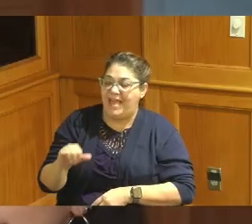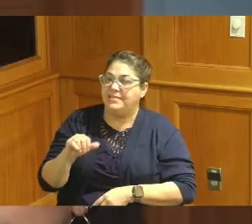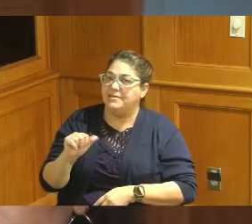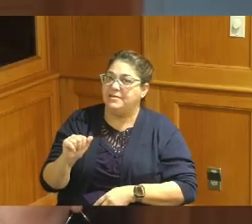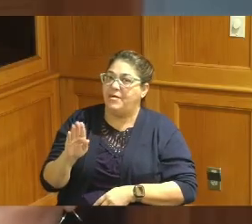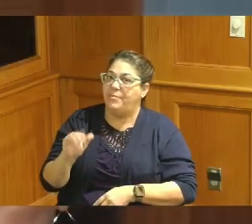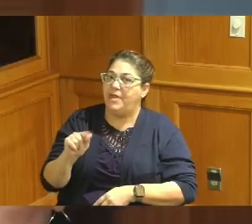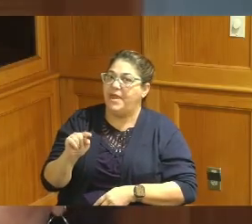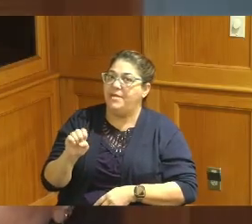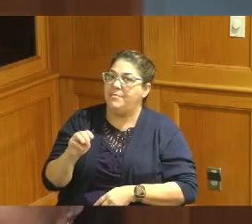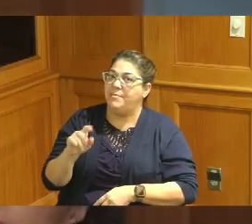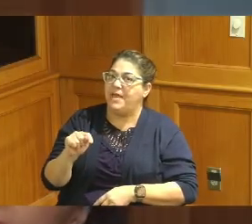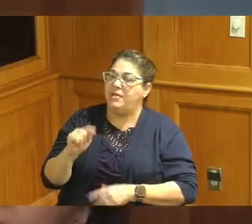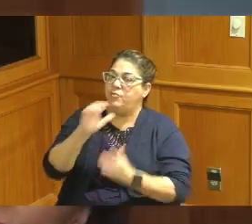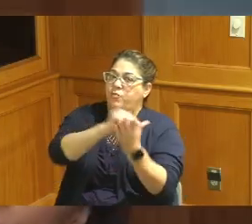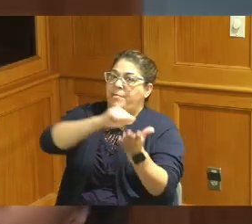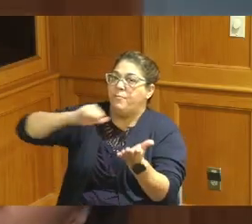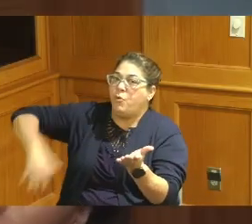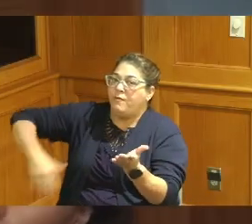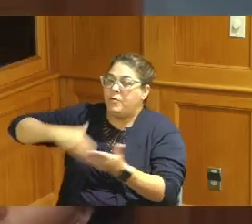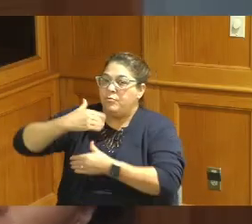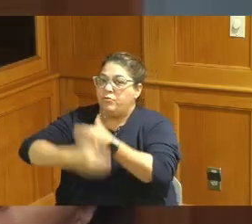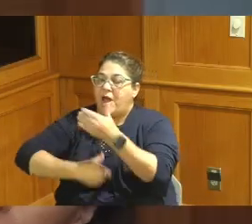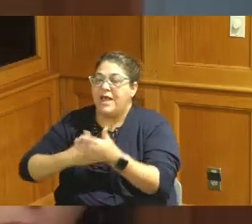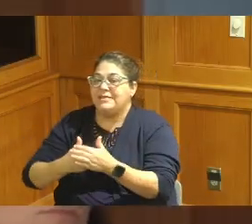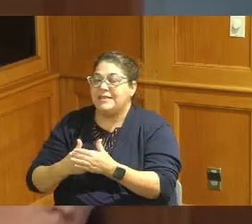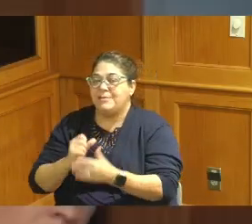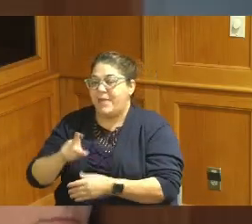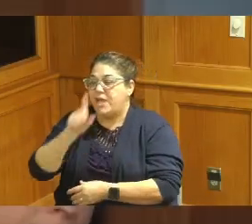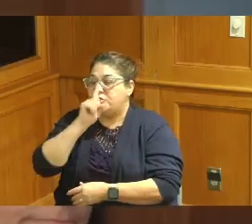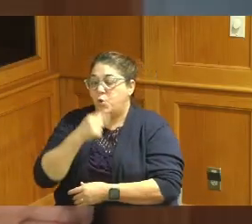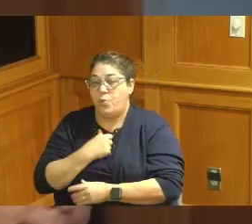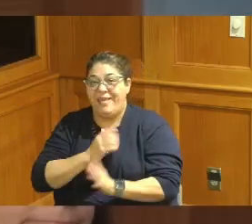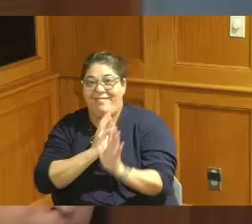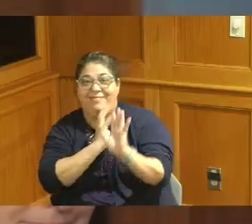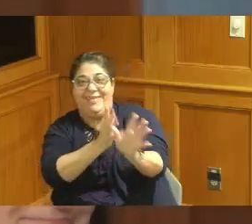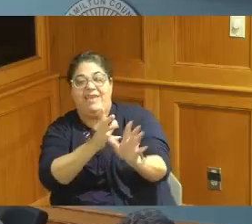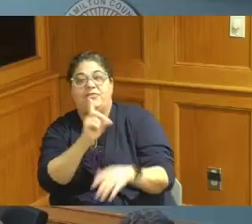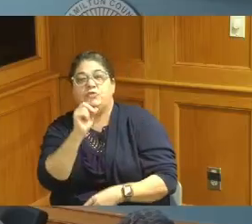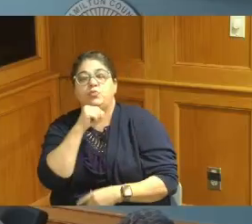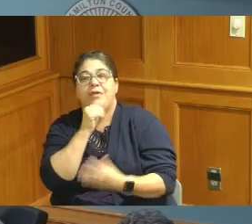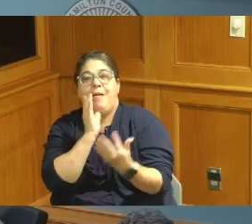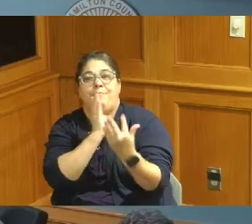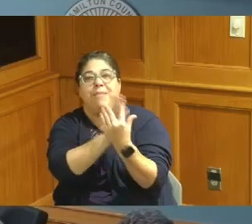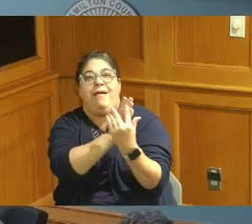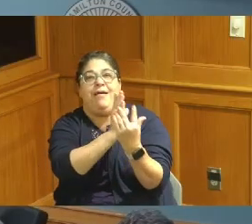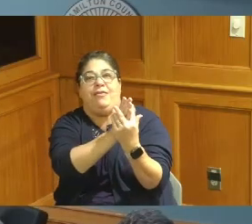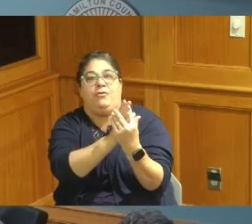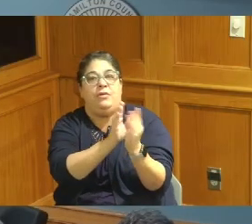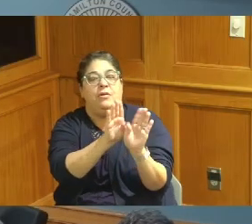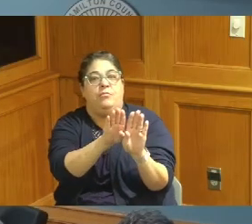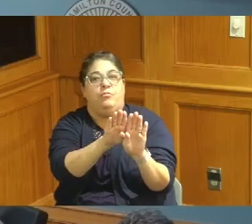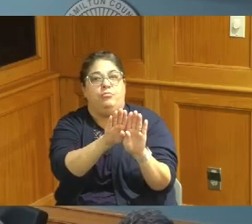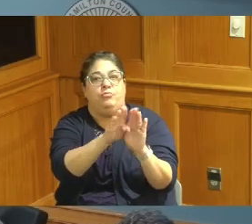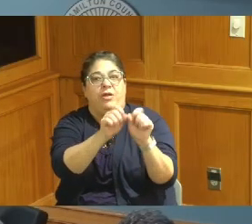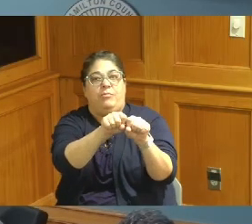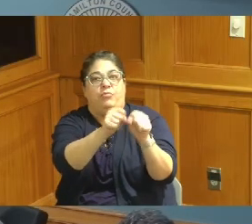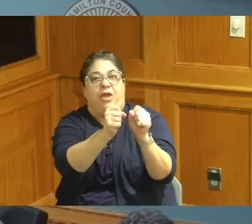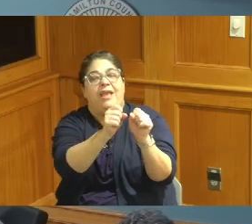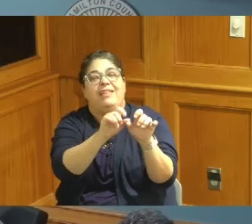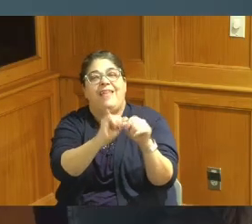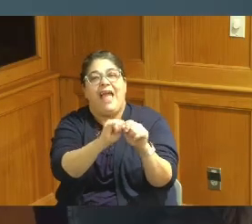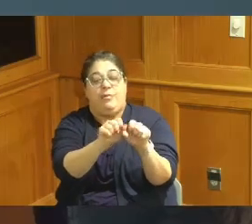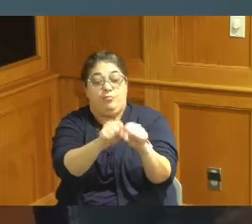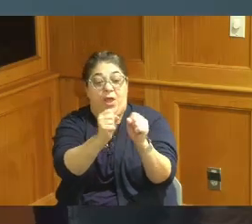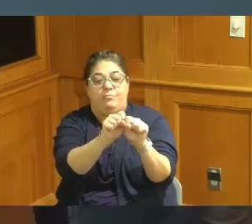but for sure making sure that it's not exposed or disturbed. Very good. Okay, thank you. I believe